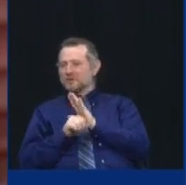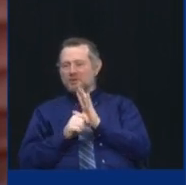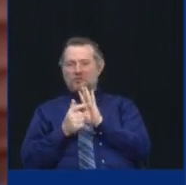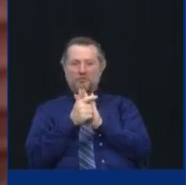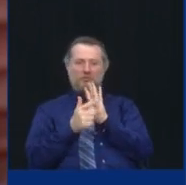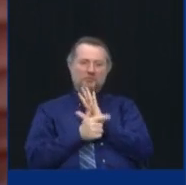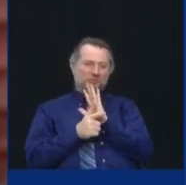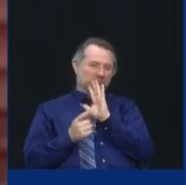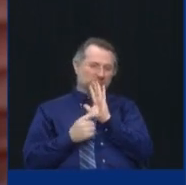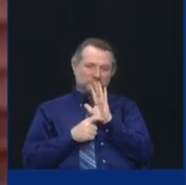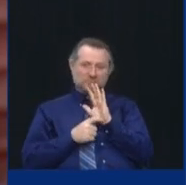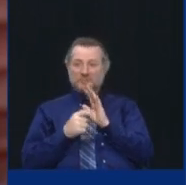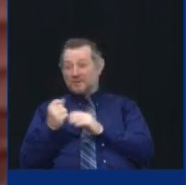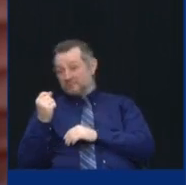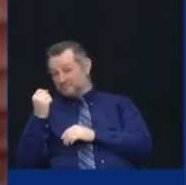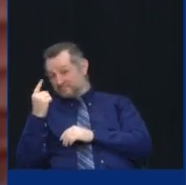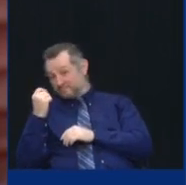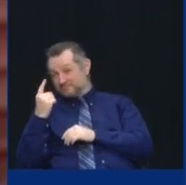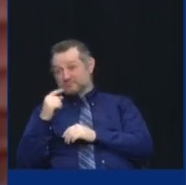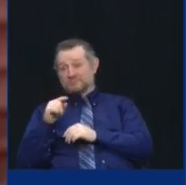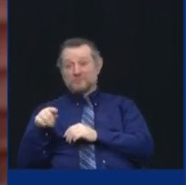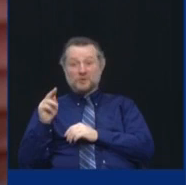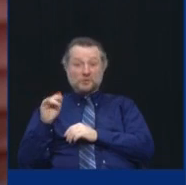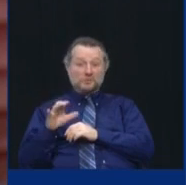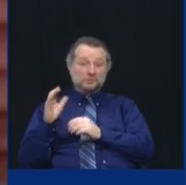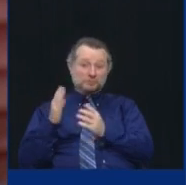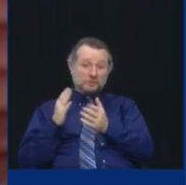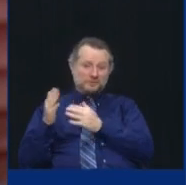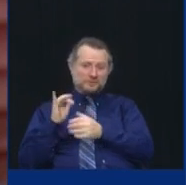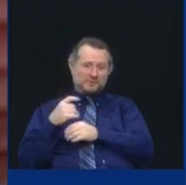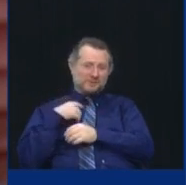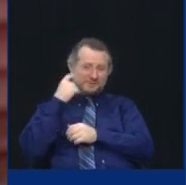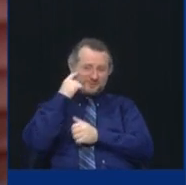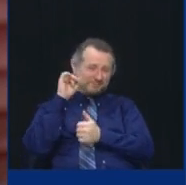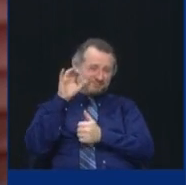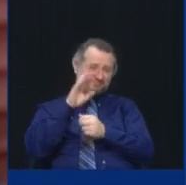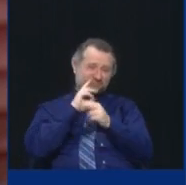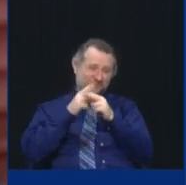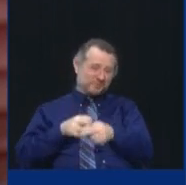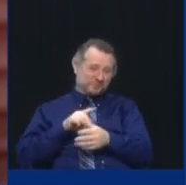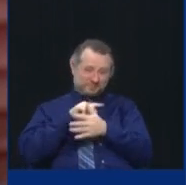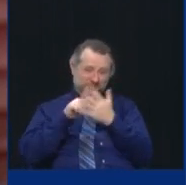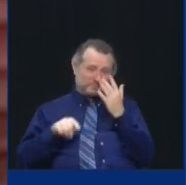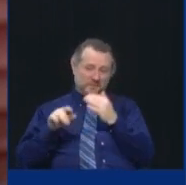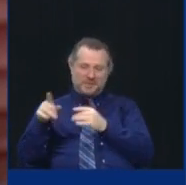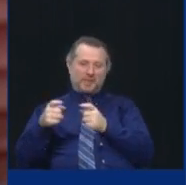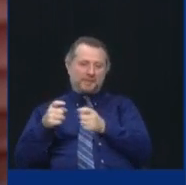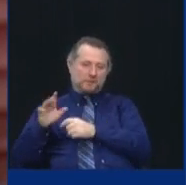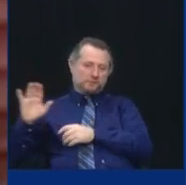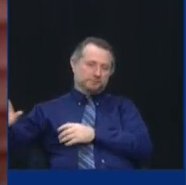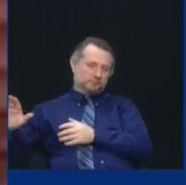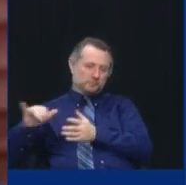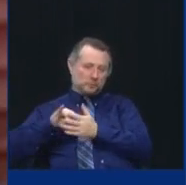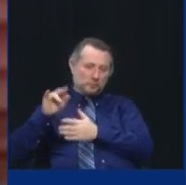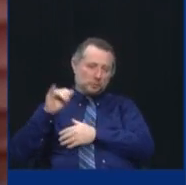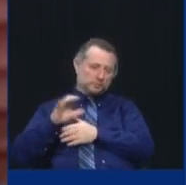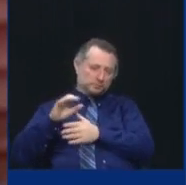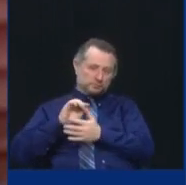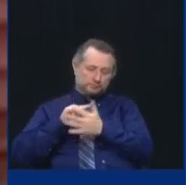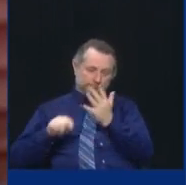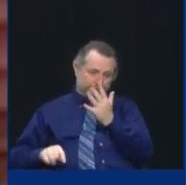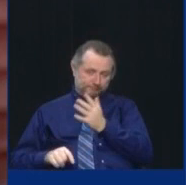law. But those are the services controlled by the city. And